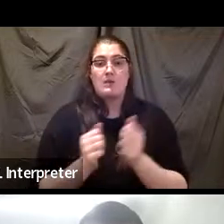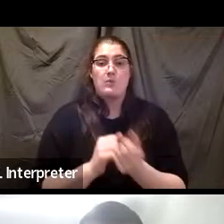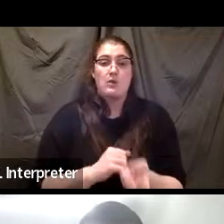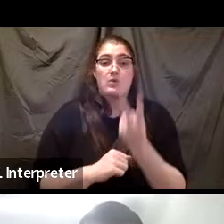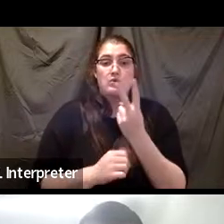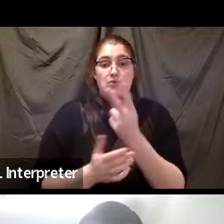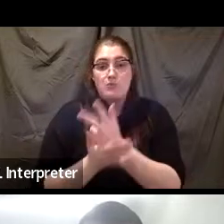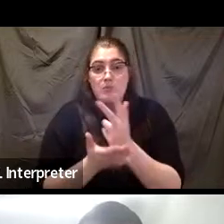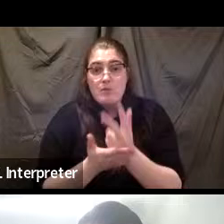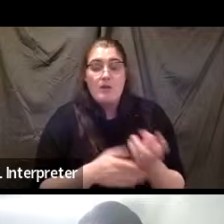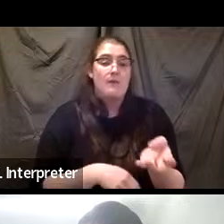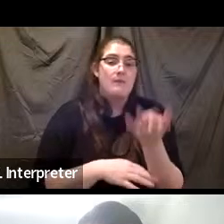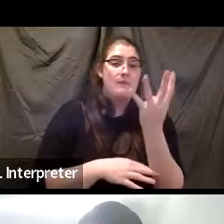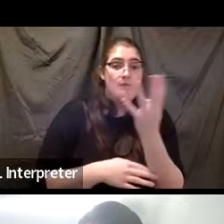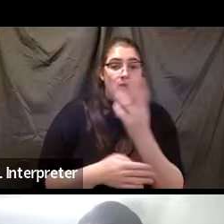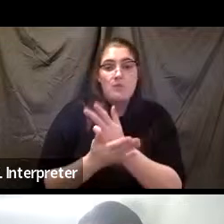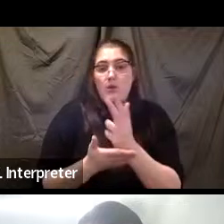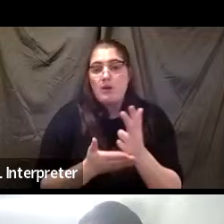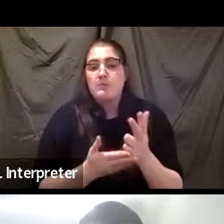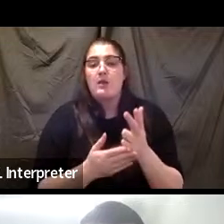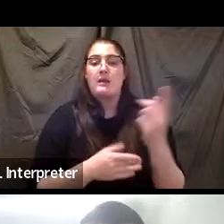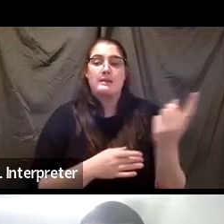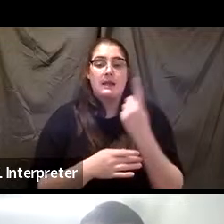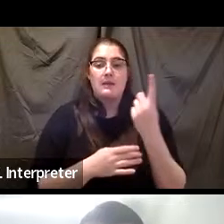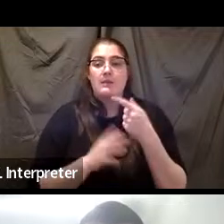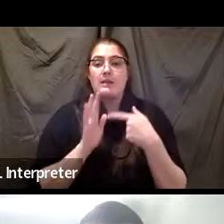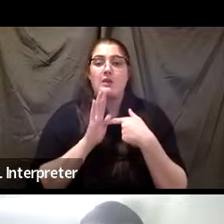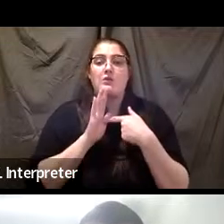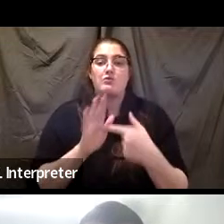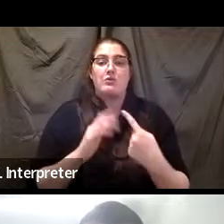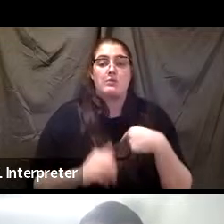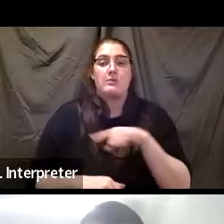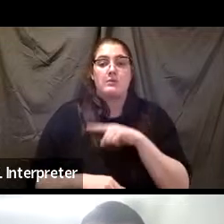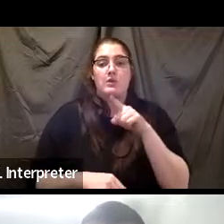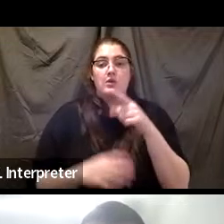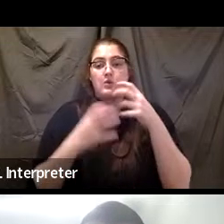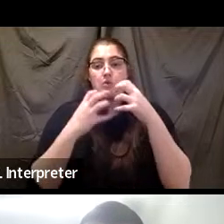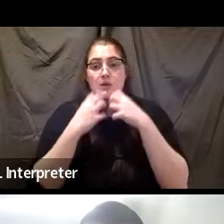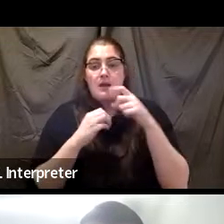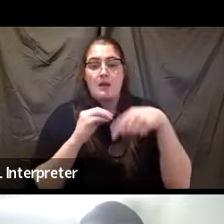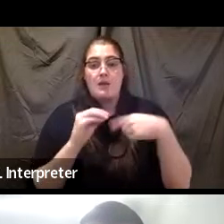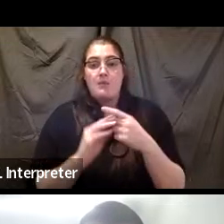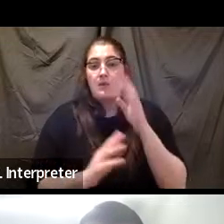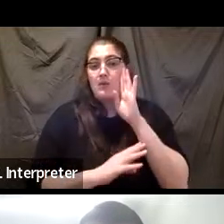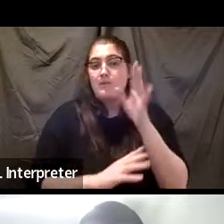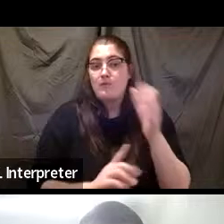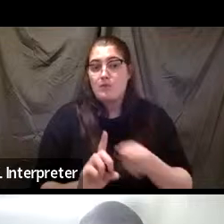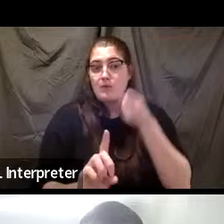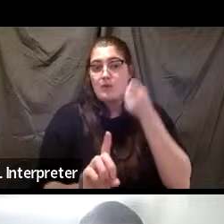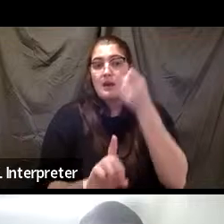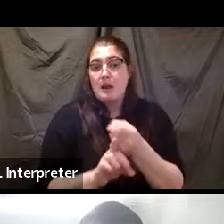2 parking spots, 4 parking spots, something that shows us that you do care about the future impact that